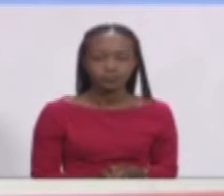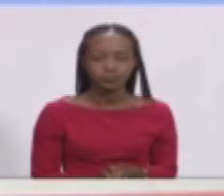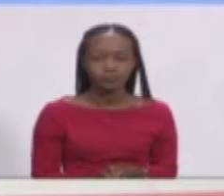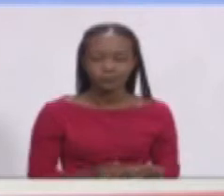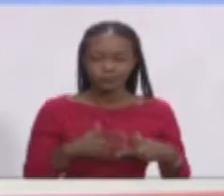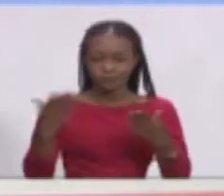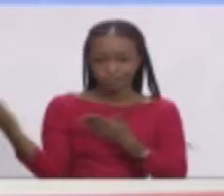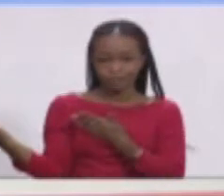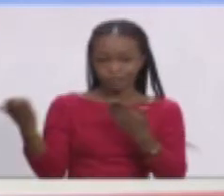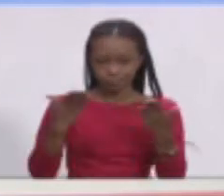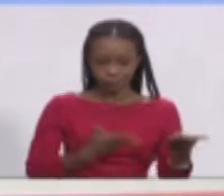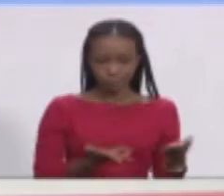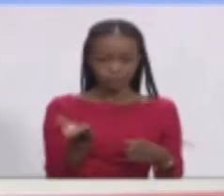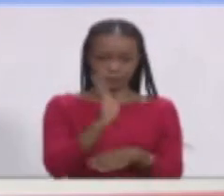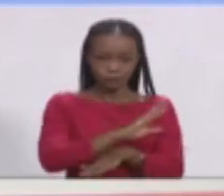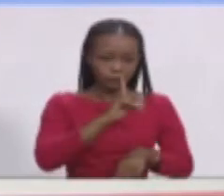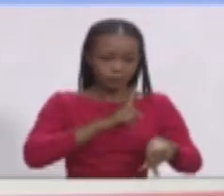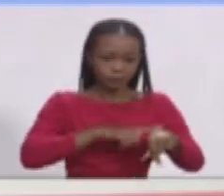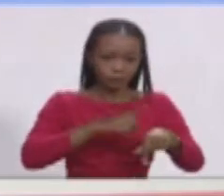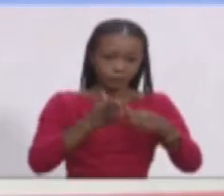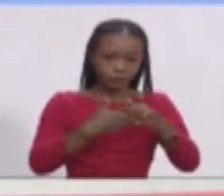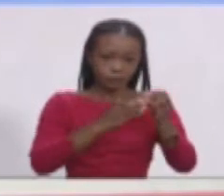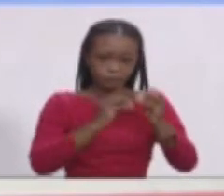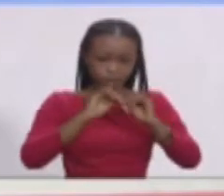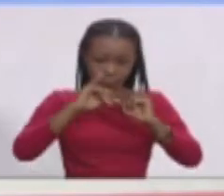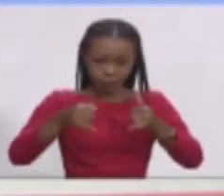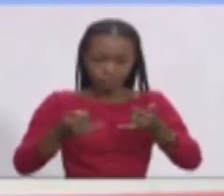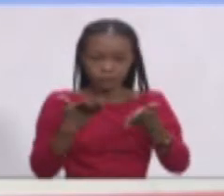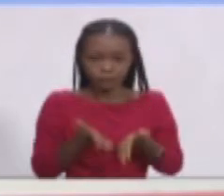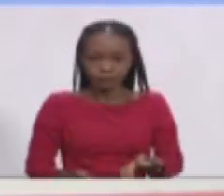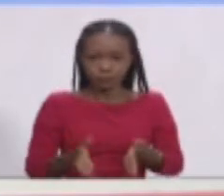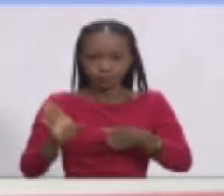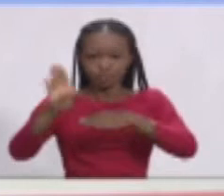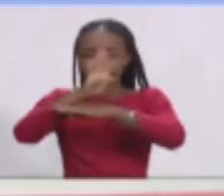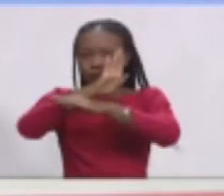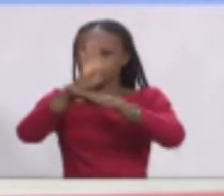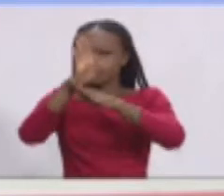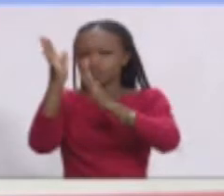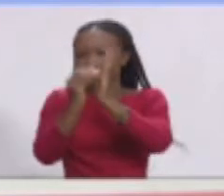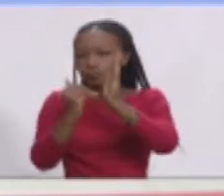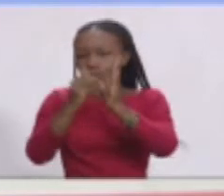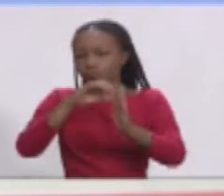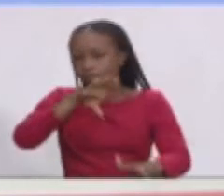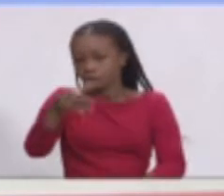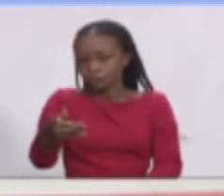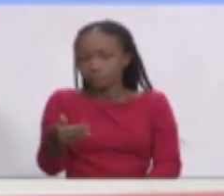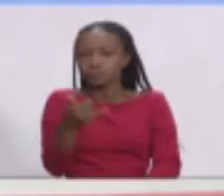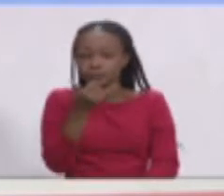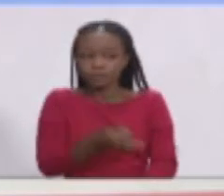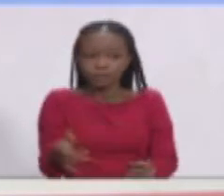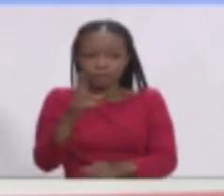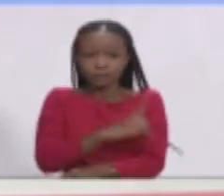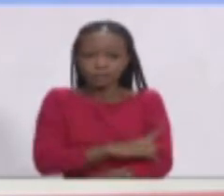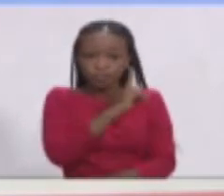All right, welcome back to the broadcast. Now, the busy Machakos town was totally deserted in day one,